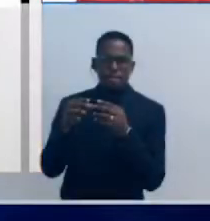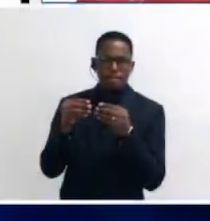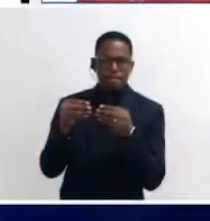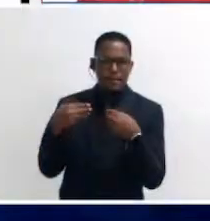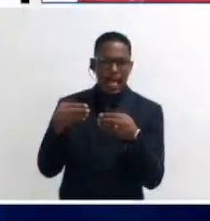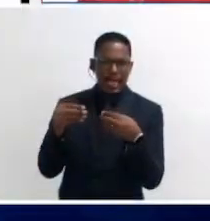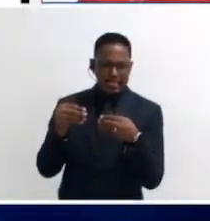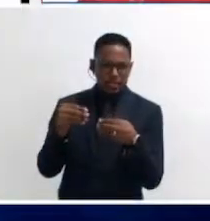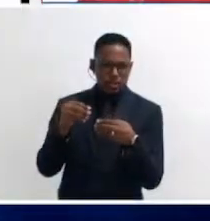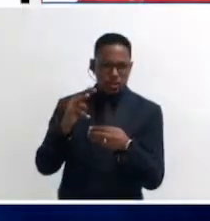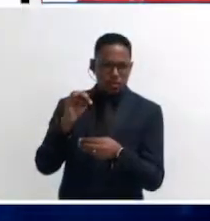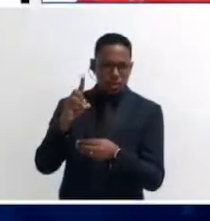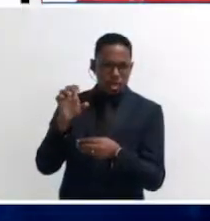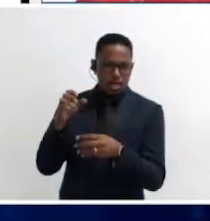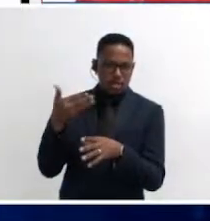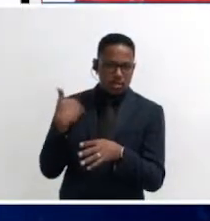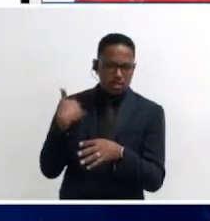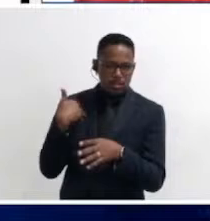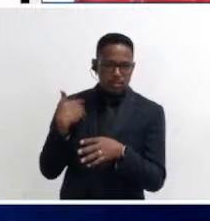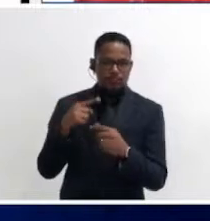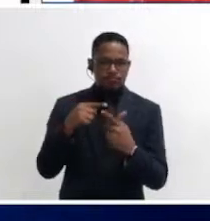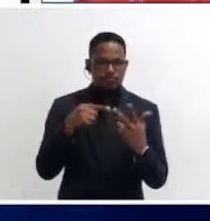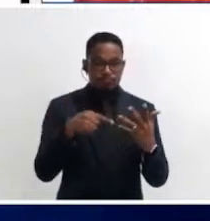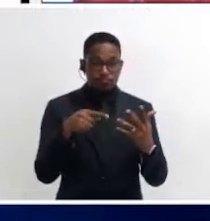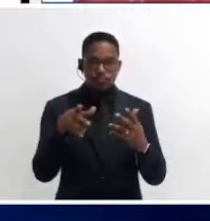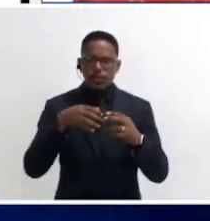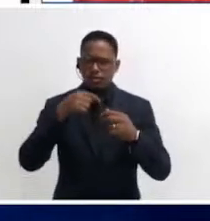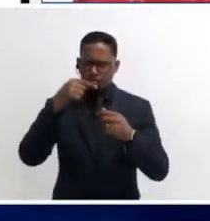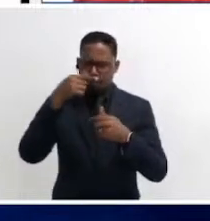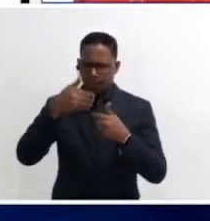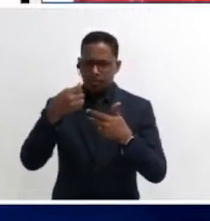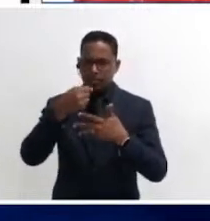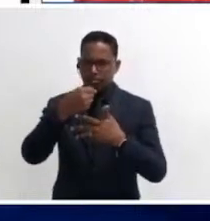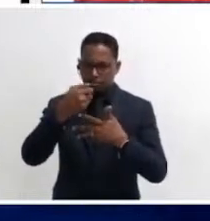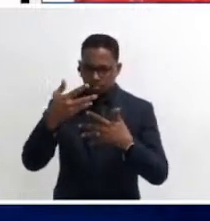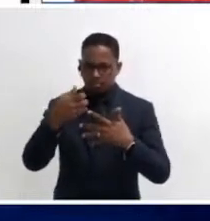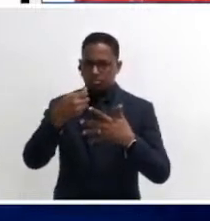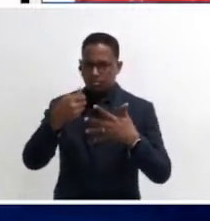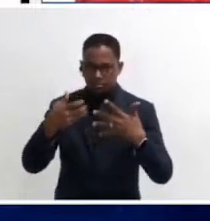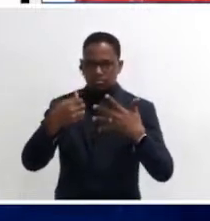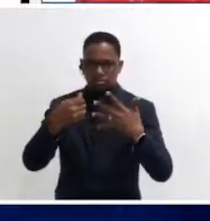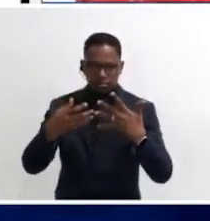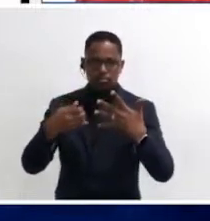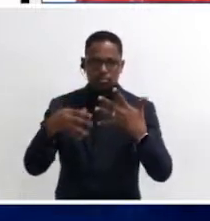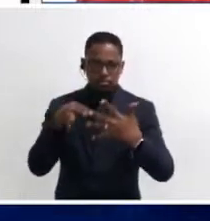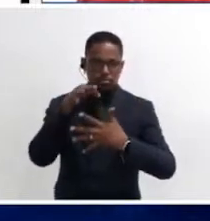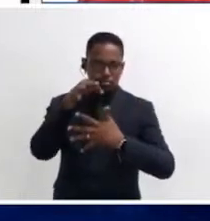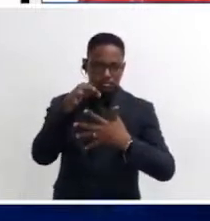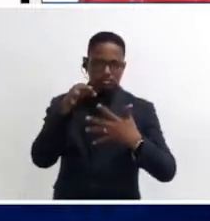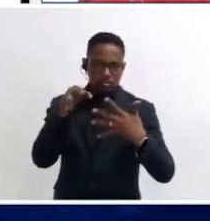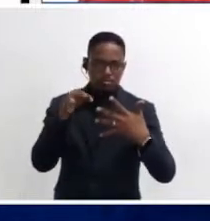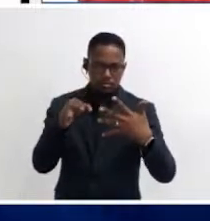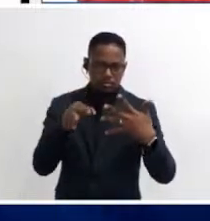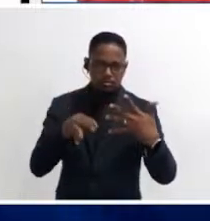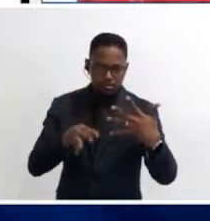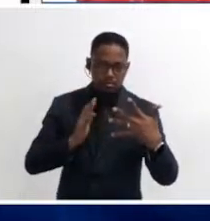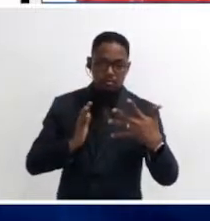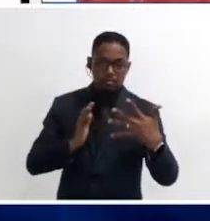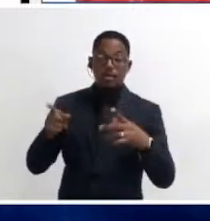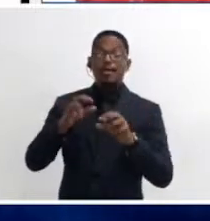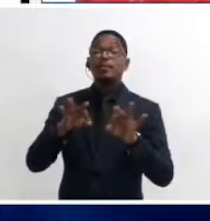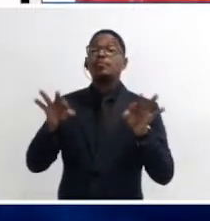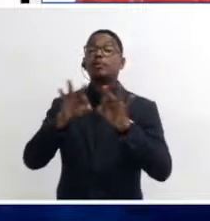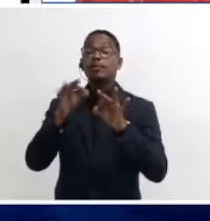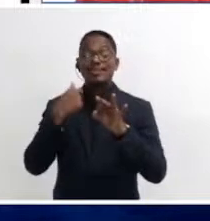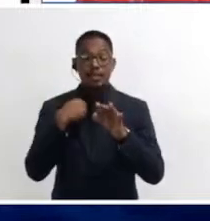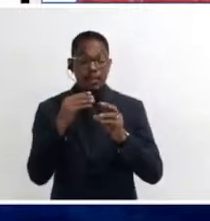other items that I'll describe. One of the main things that we talk about in packaging is whether the